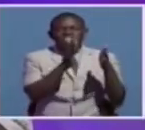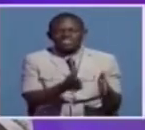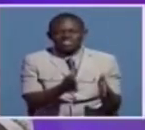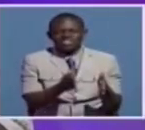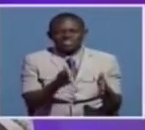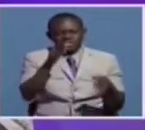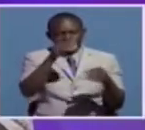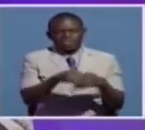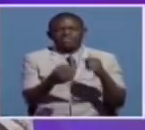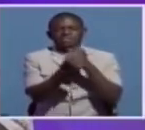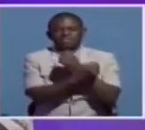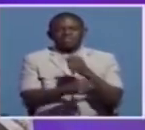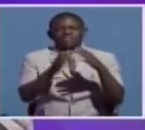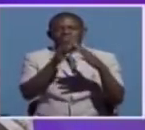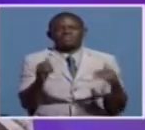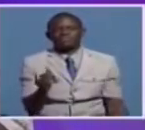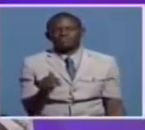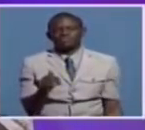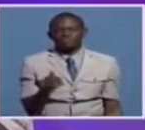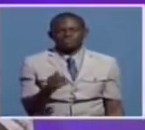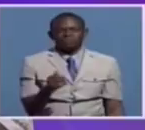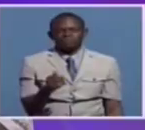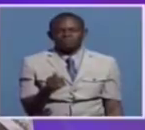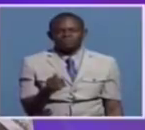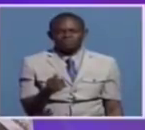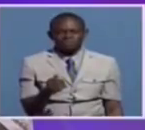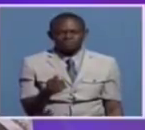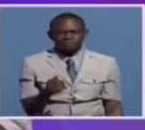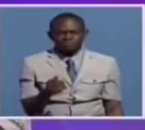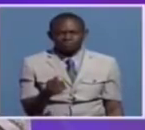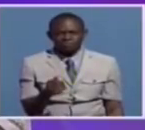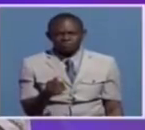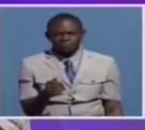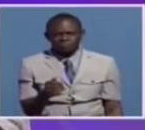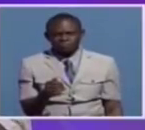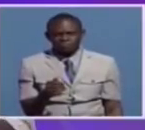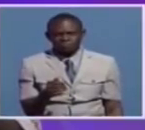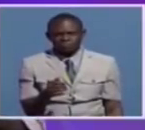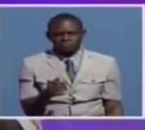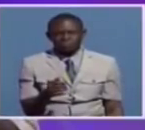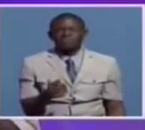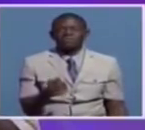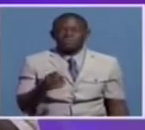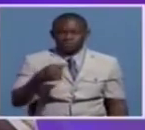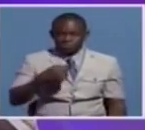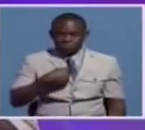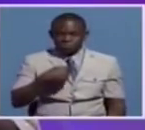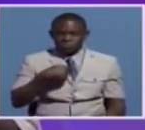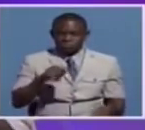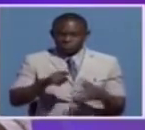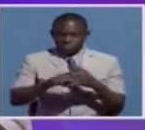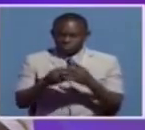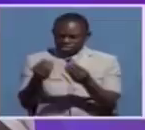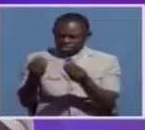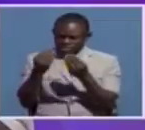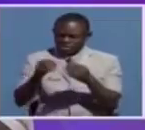me. And of course, then you had to live by rules. And that's when I've been taught how to eat from a plate and with a knife and